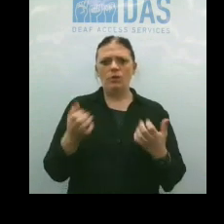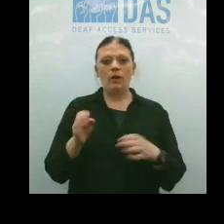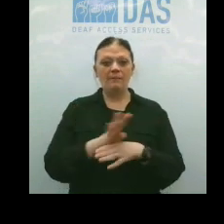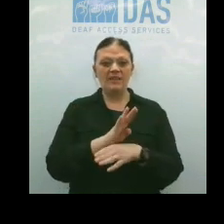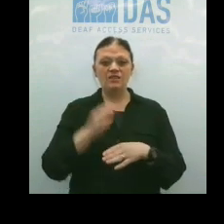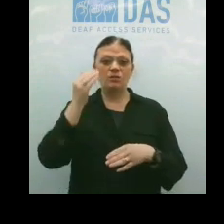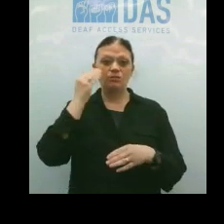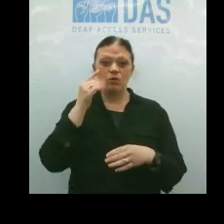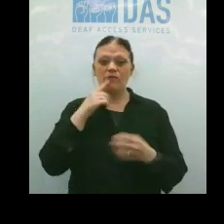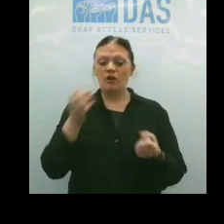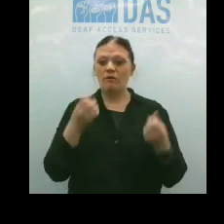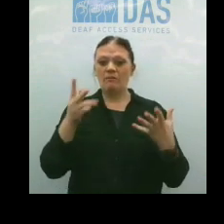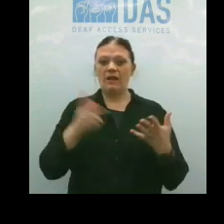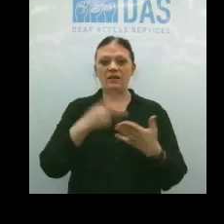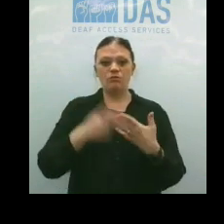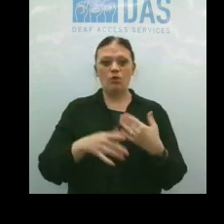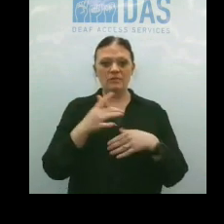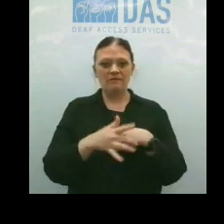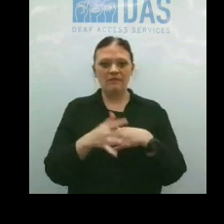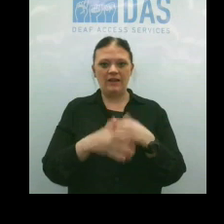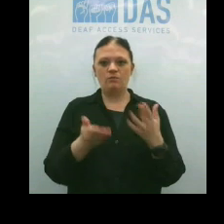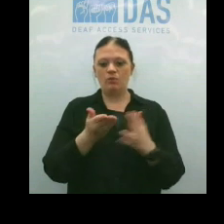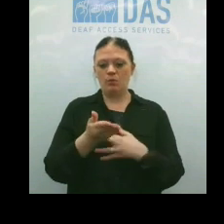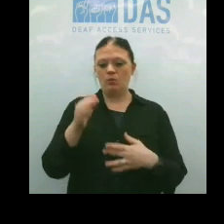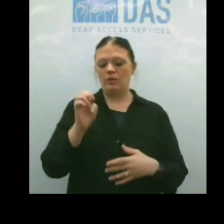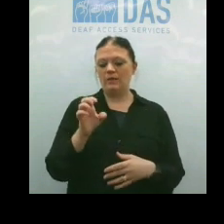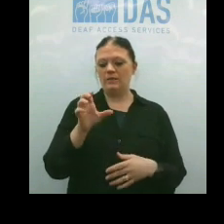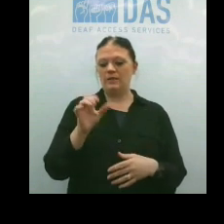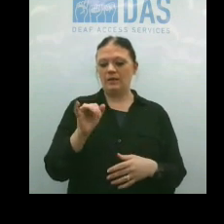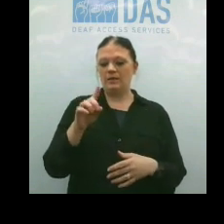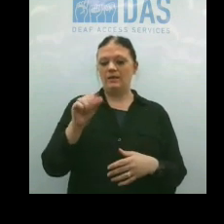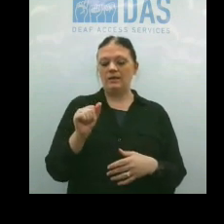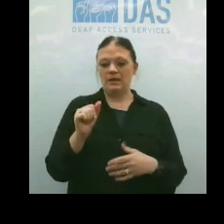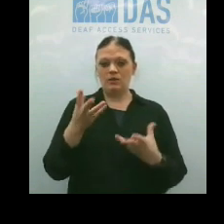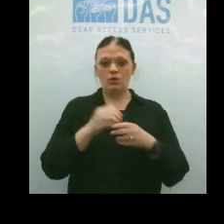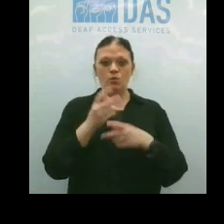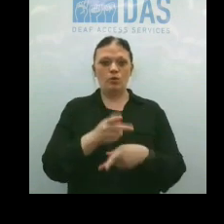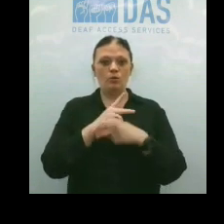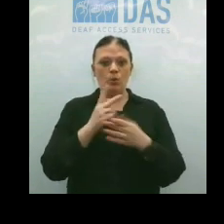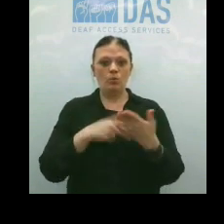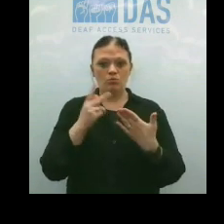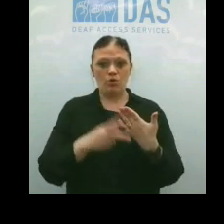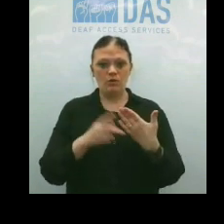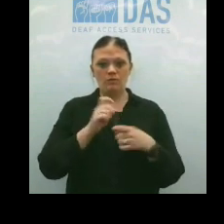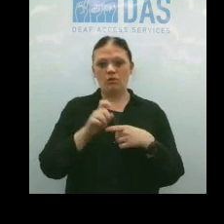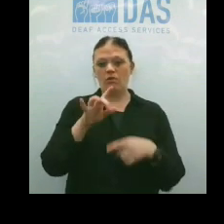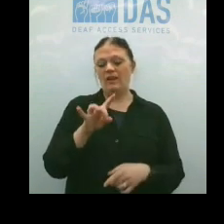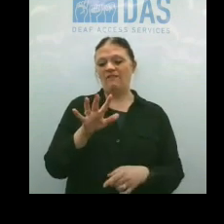businesses to know there are a number of programs that are available through the ECIDA, including loan programs. So call